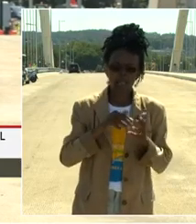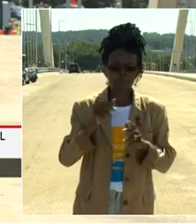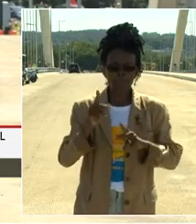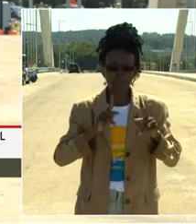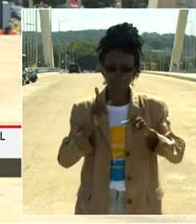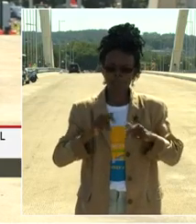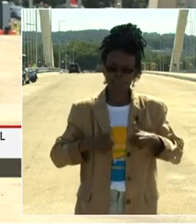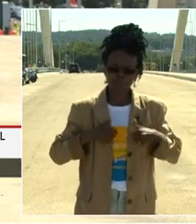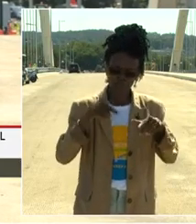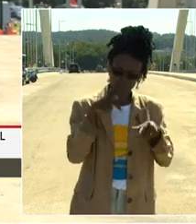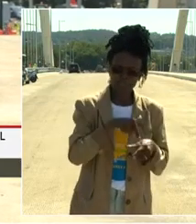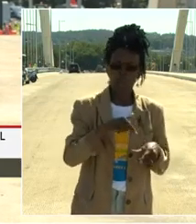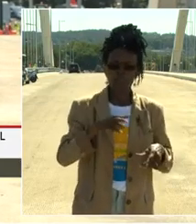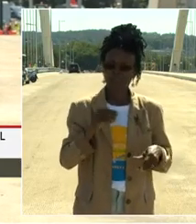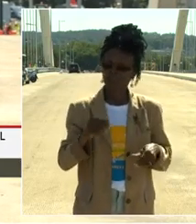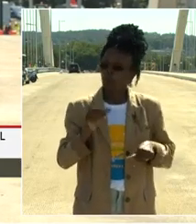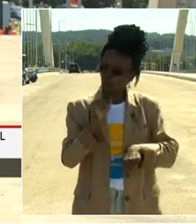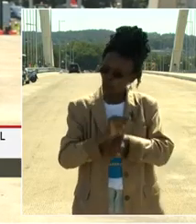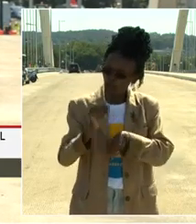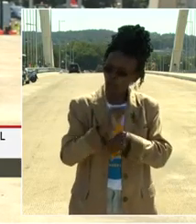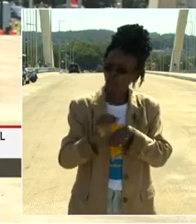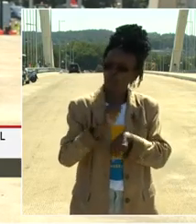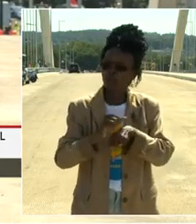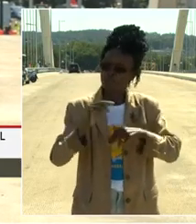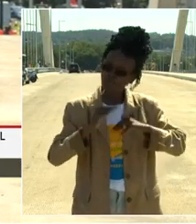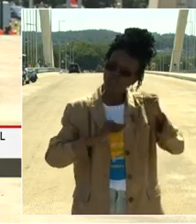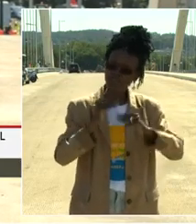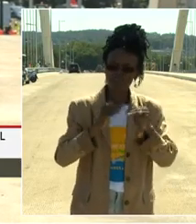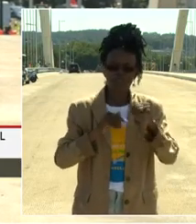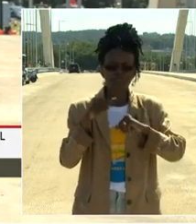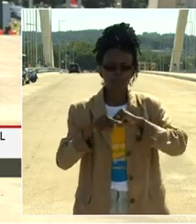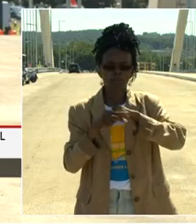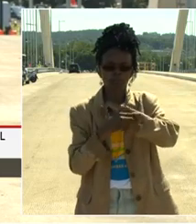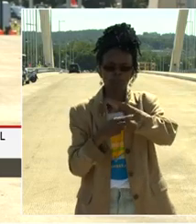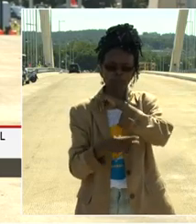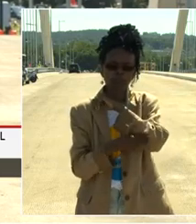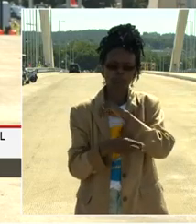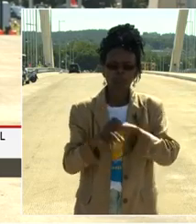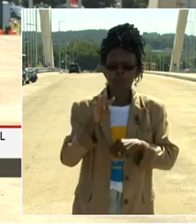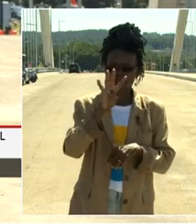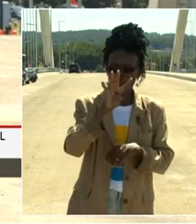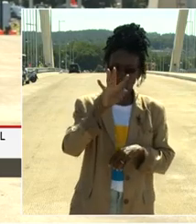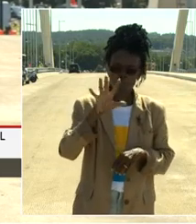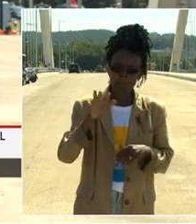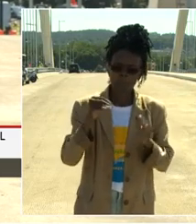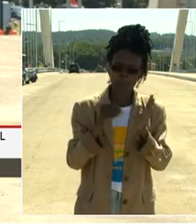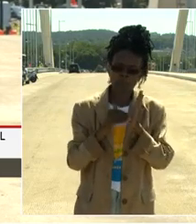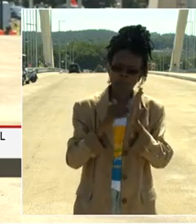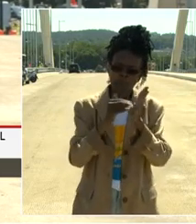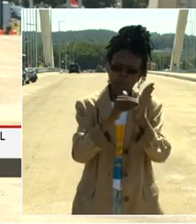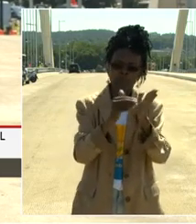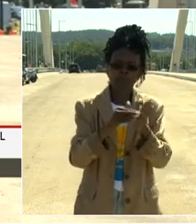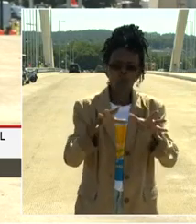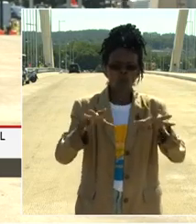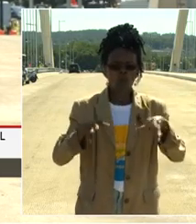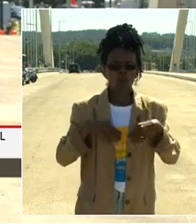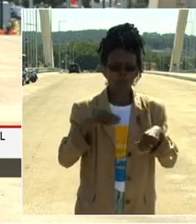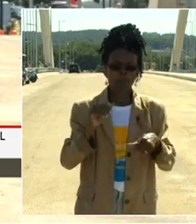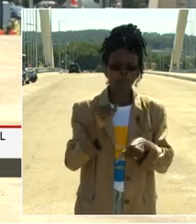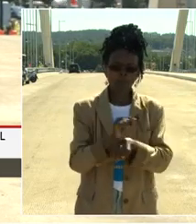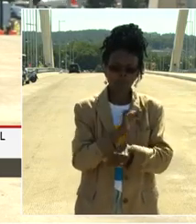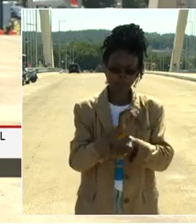and women-owned businesses were part of the project, and the work of these businesses represented $91